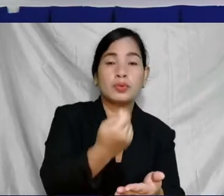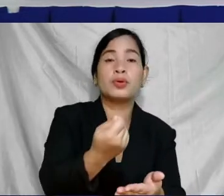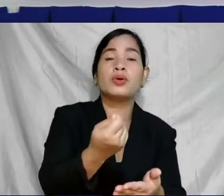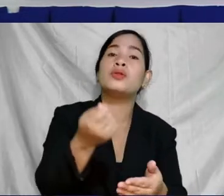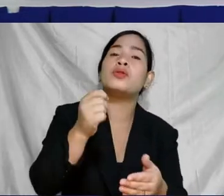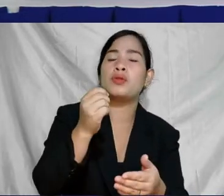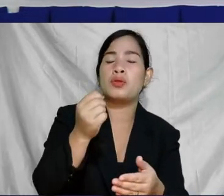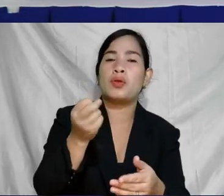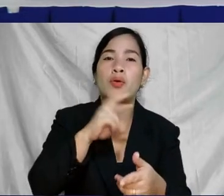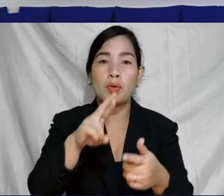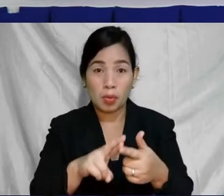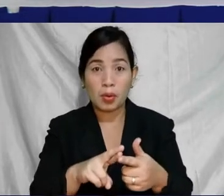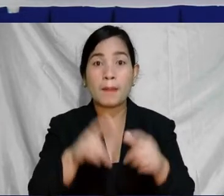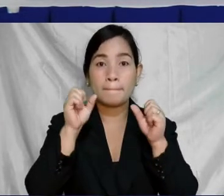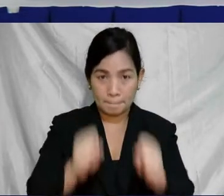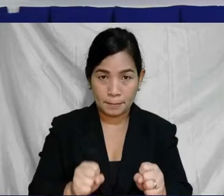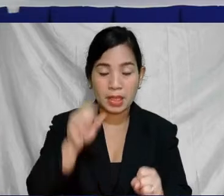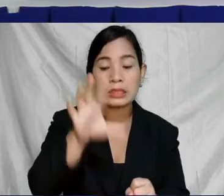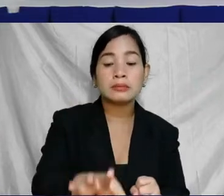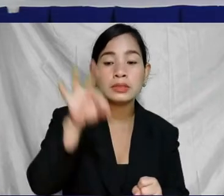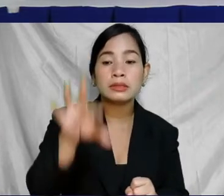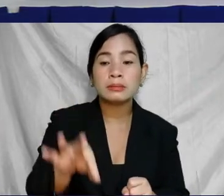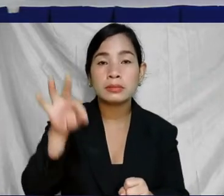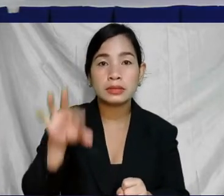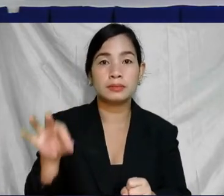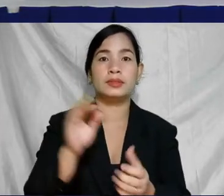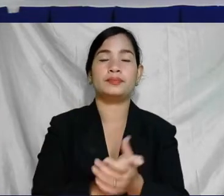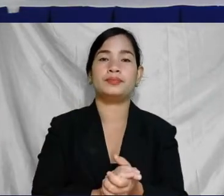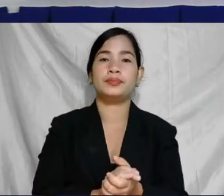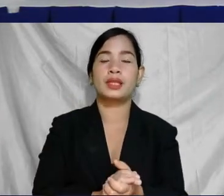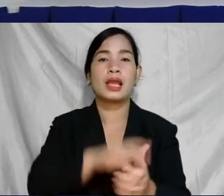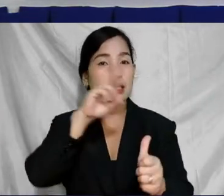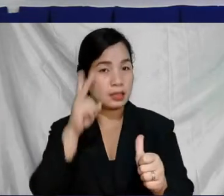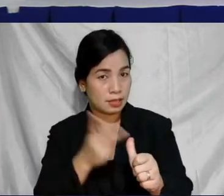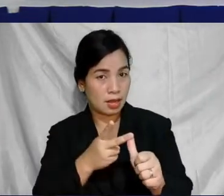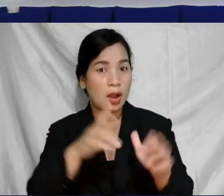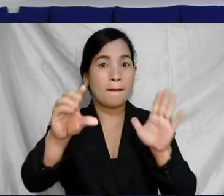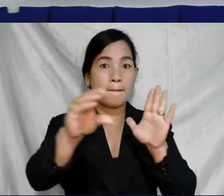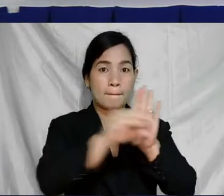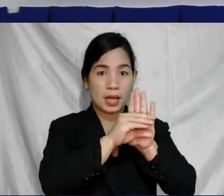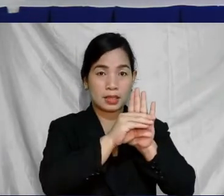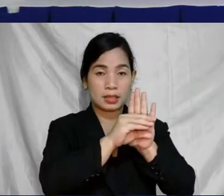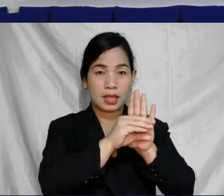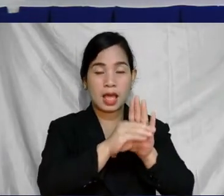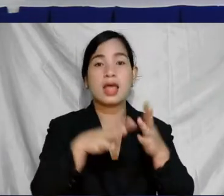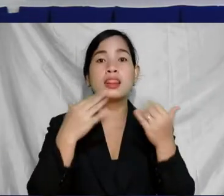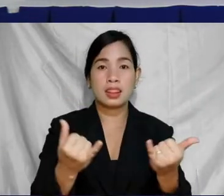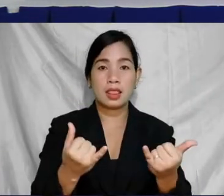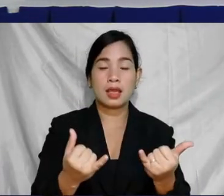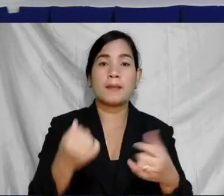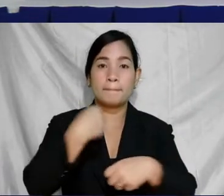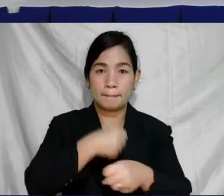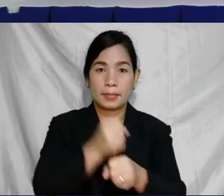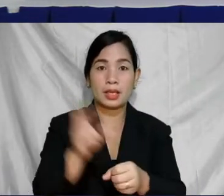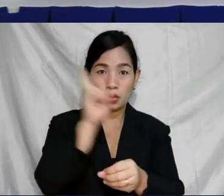by picking. Another is what we call as magnetism. This time, you're going to use magnets to